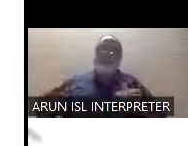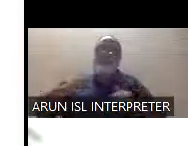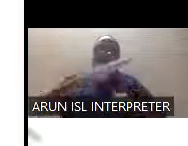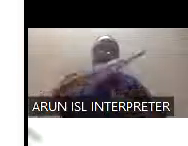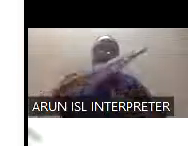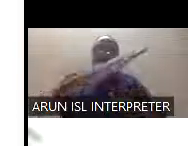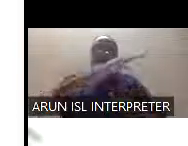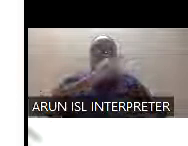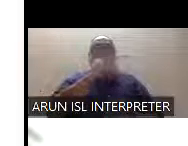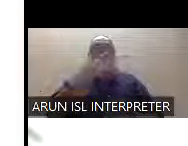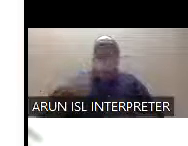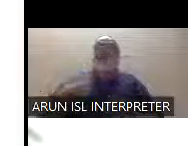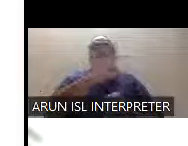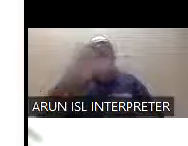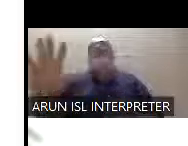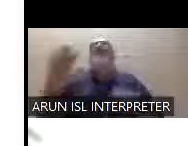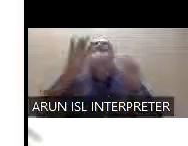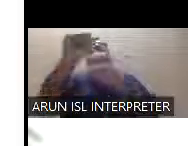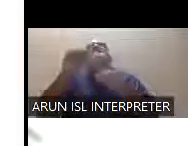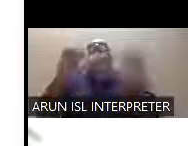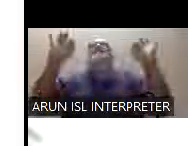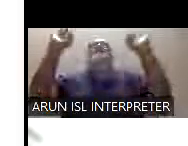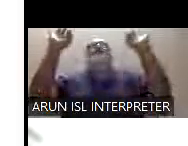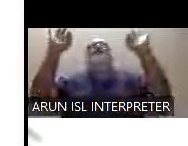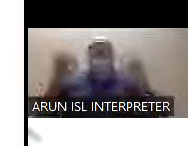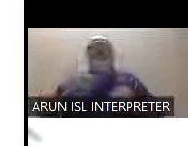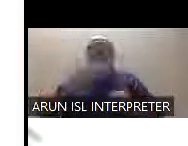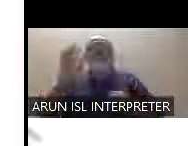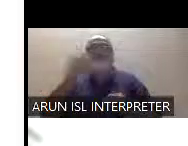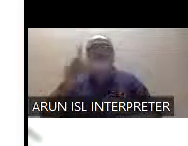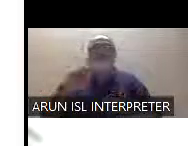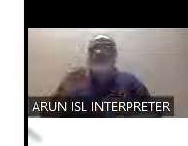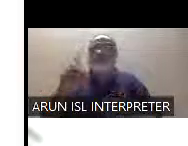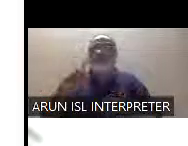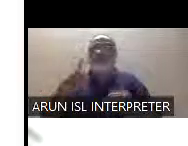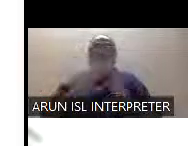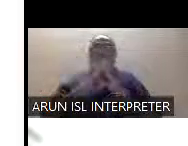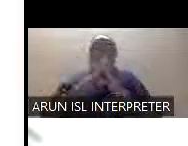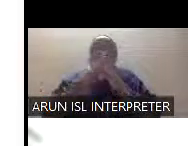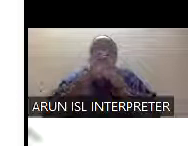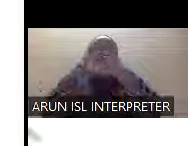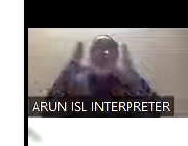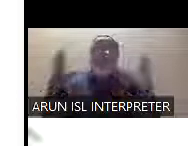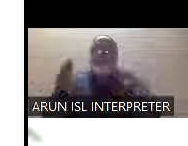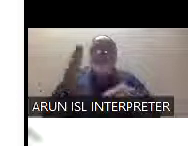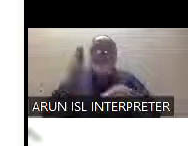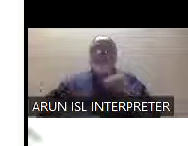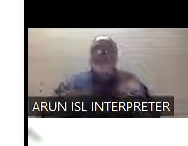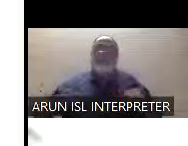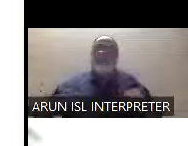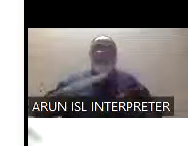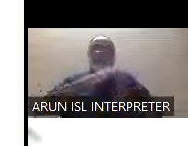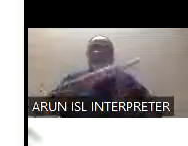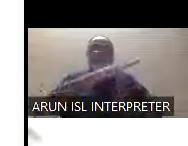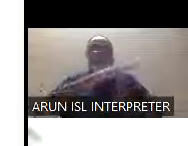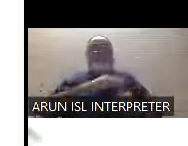see a ramp, we say that, yes, this building is accessible. But actually, it's so much more than a ramp. It's much beyond a ramp.